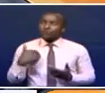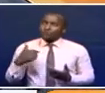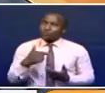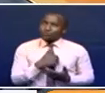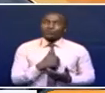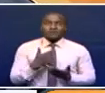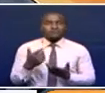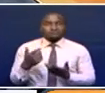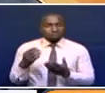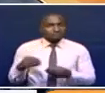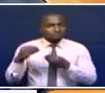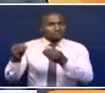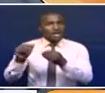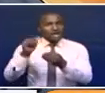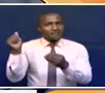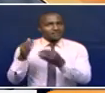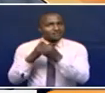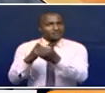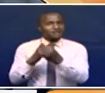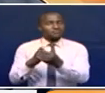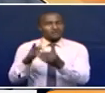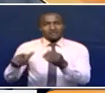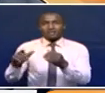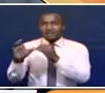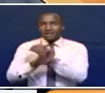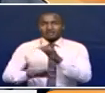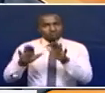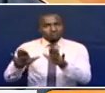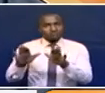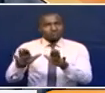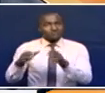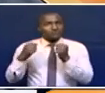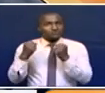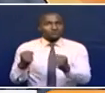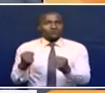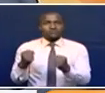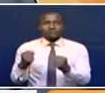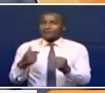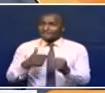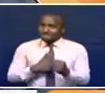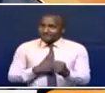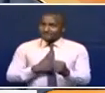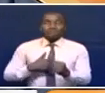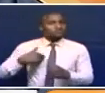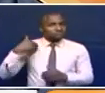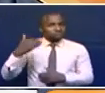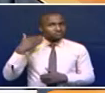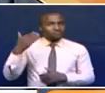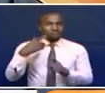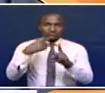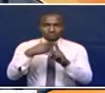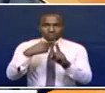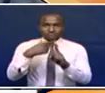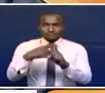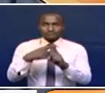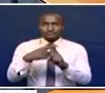alternative leadership. And this country will remain. This country will be strong. I'm ever an optimist and